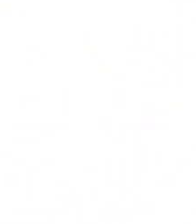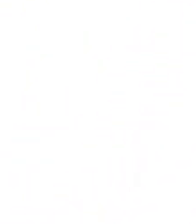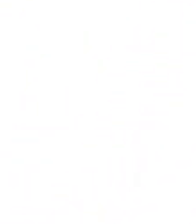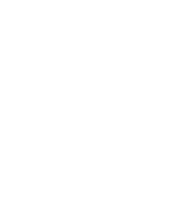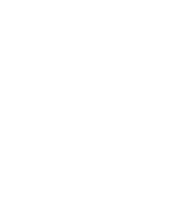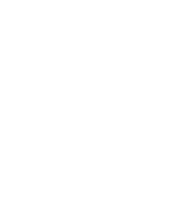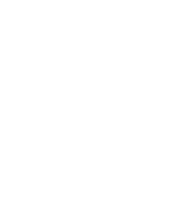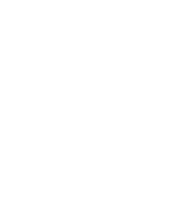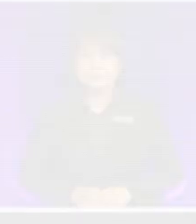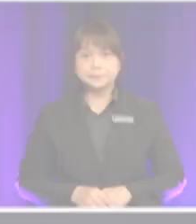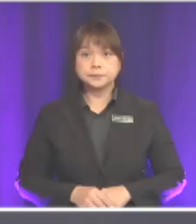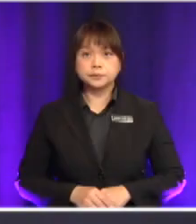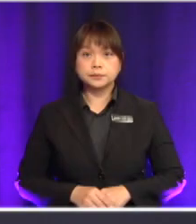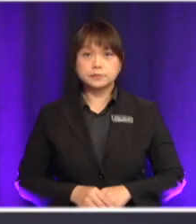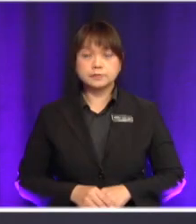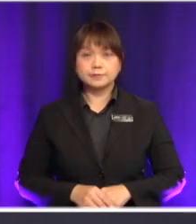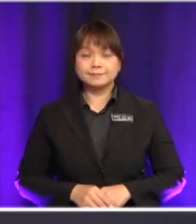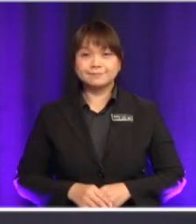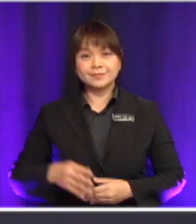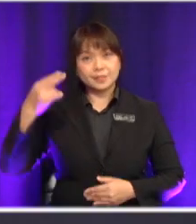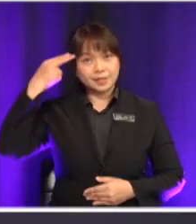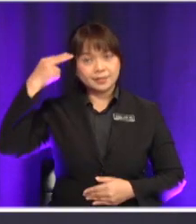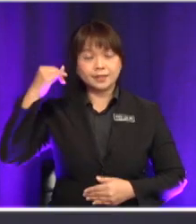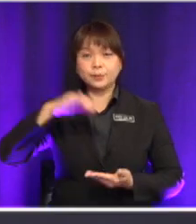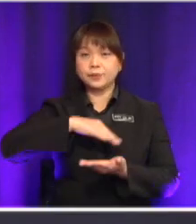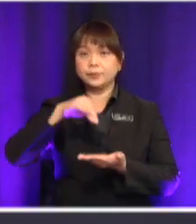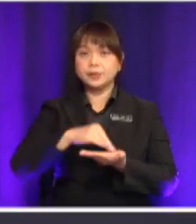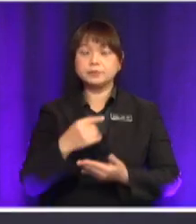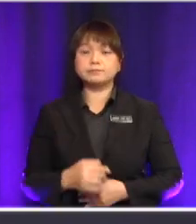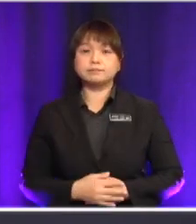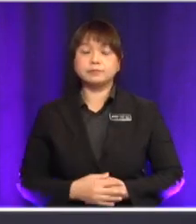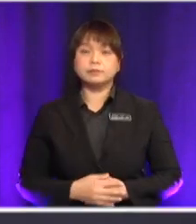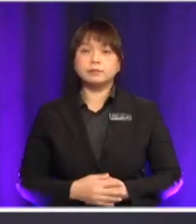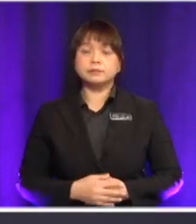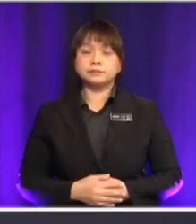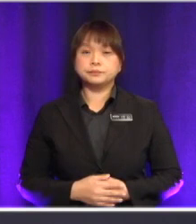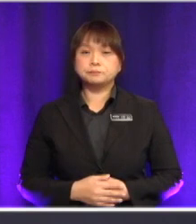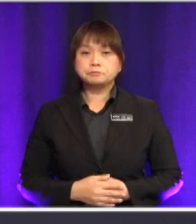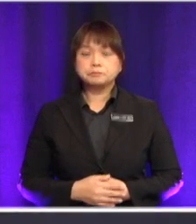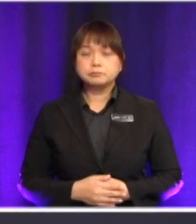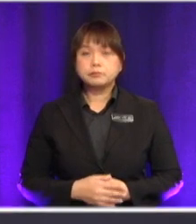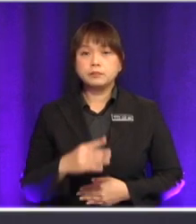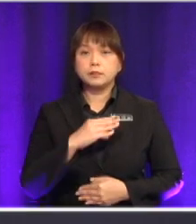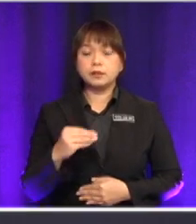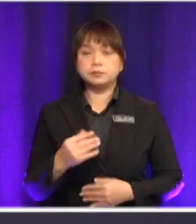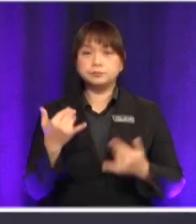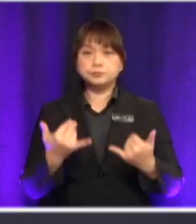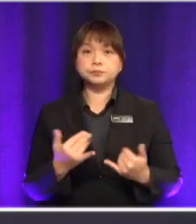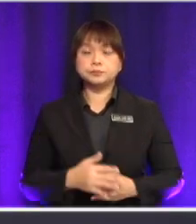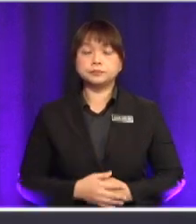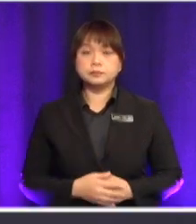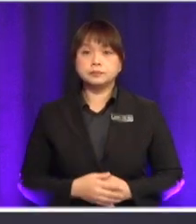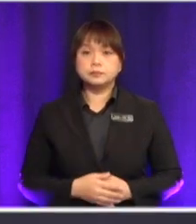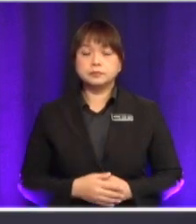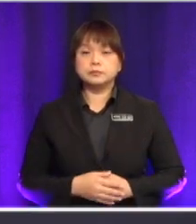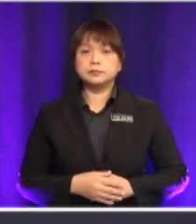EduwebTV KPM. Hello everyone, welcome back to EduwebTV slot for Menengah Rendah, and for today's class